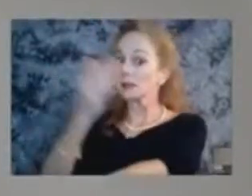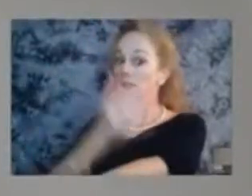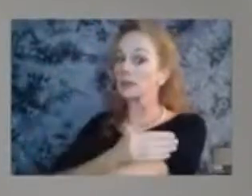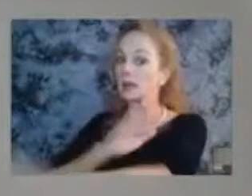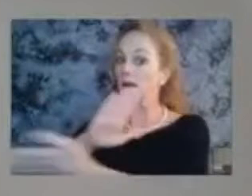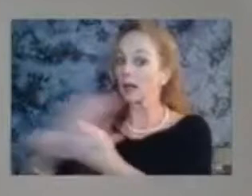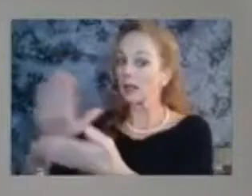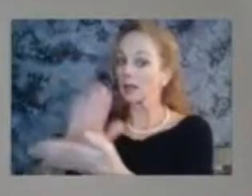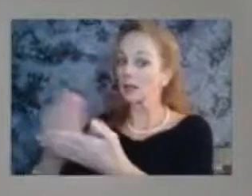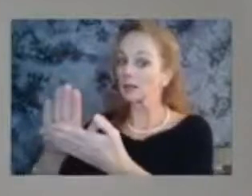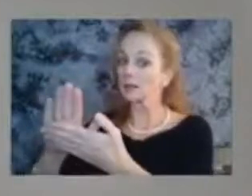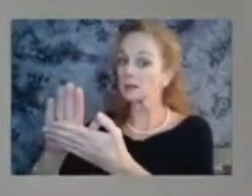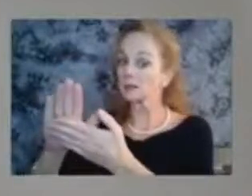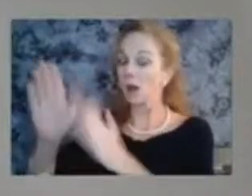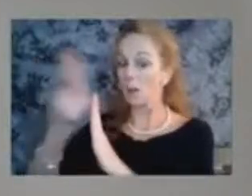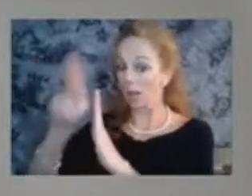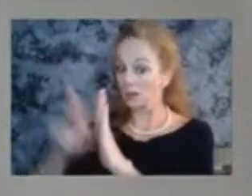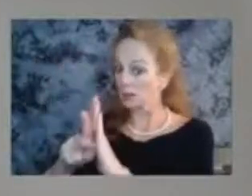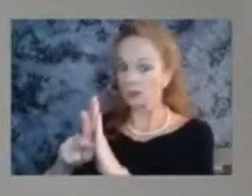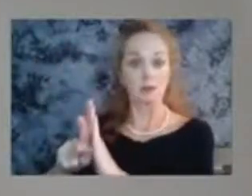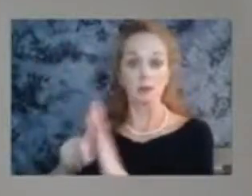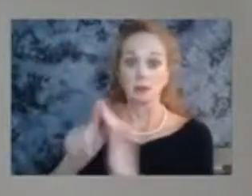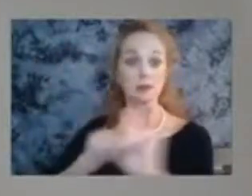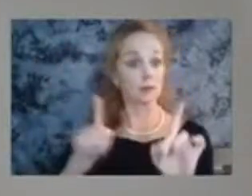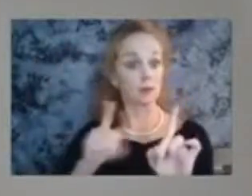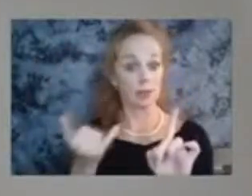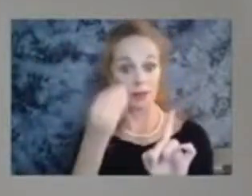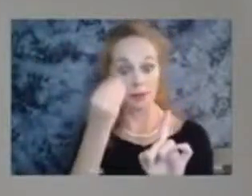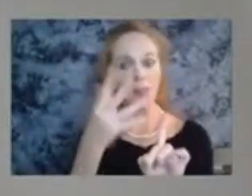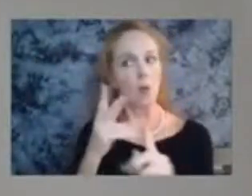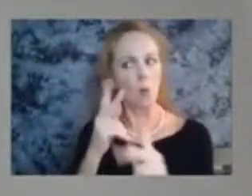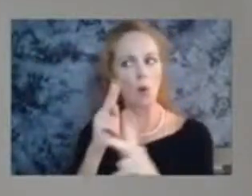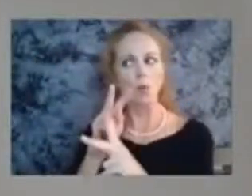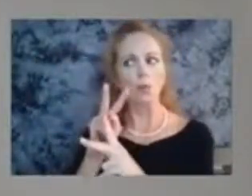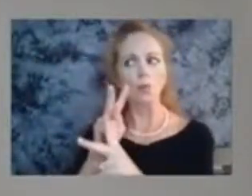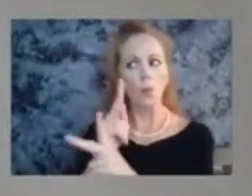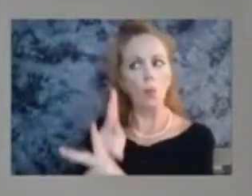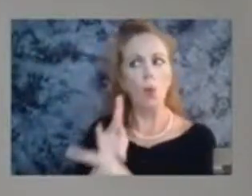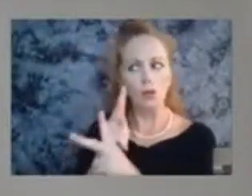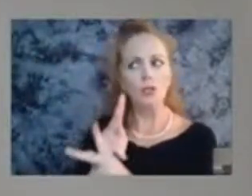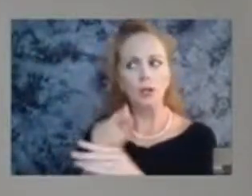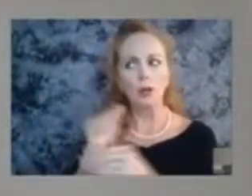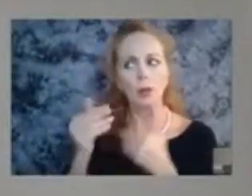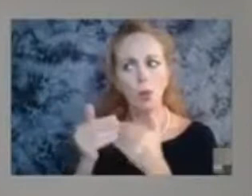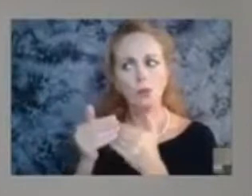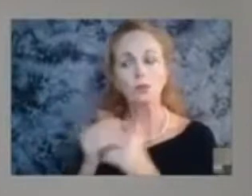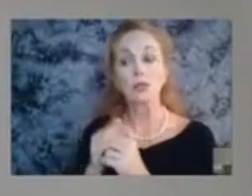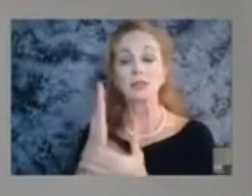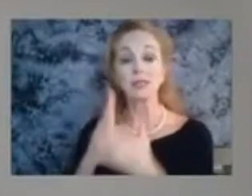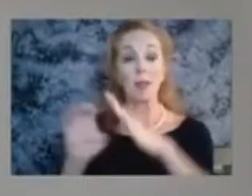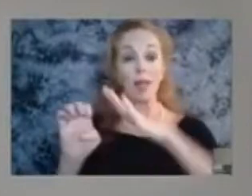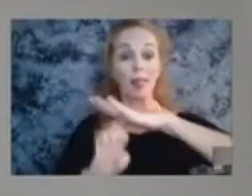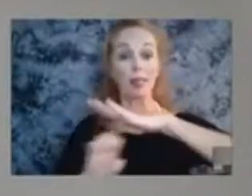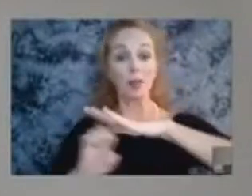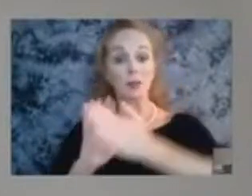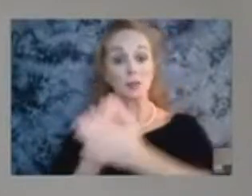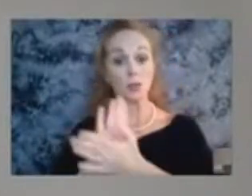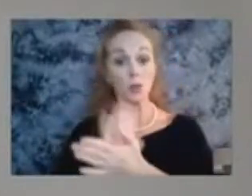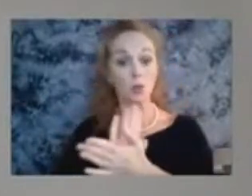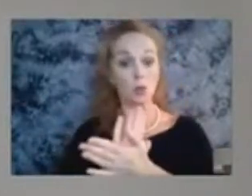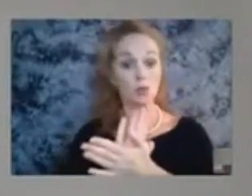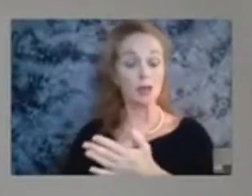doubt. So we are monitoring those closely, and I appreciate you calling out that in some of our elementary schools, they have a head custodian and